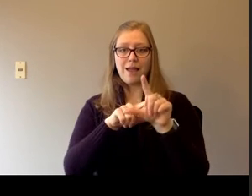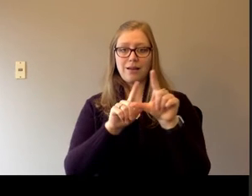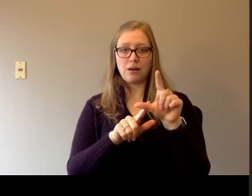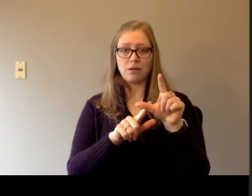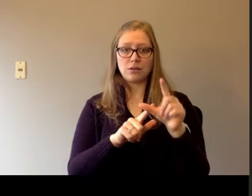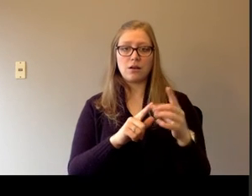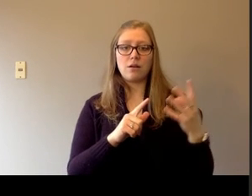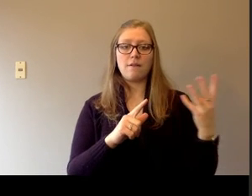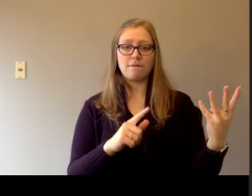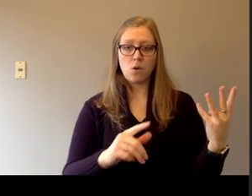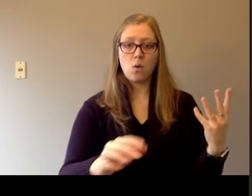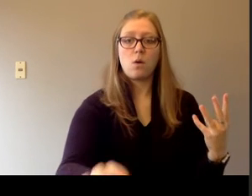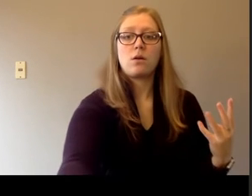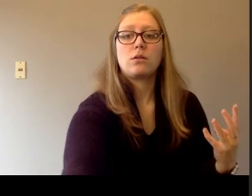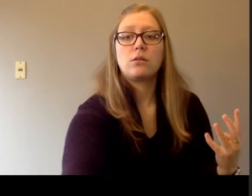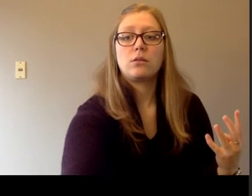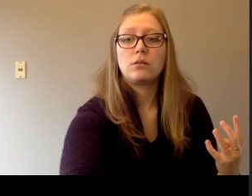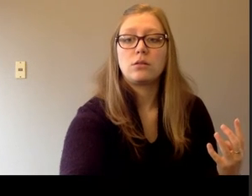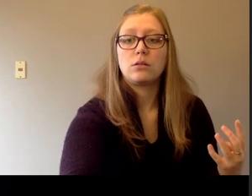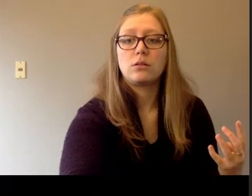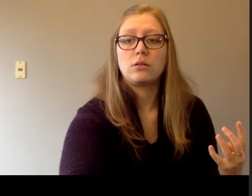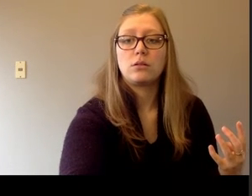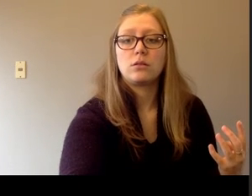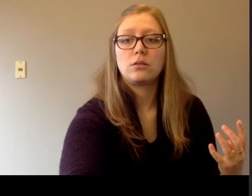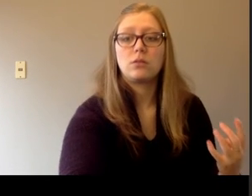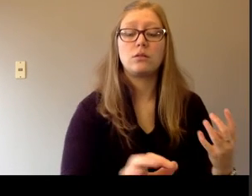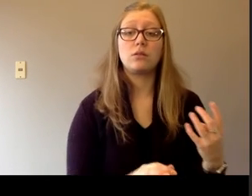All right, so how would we use that information to